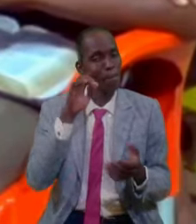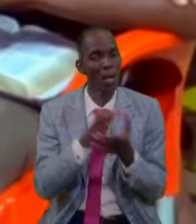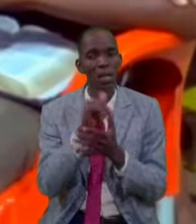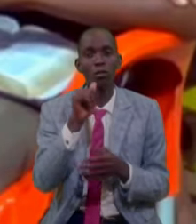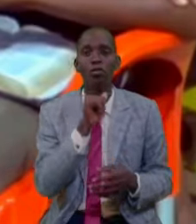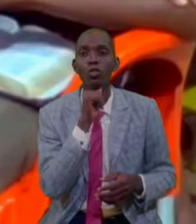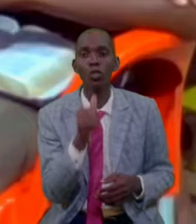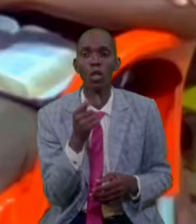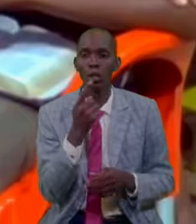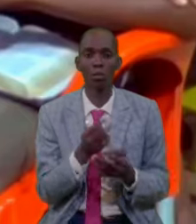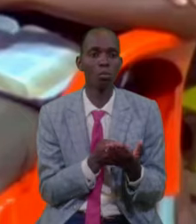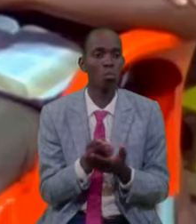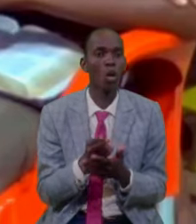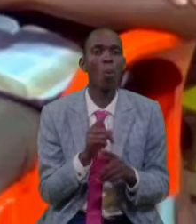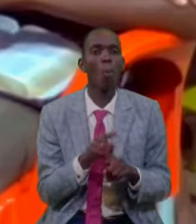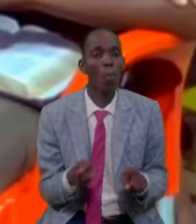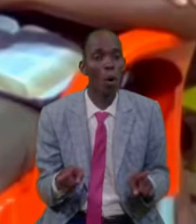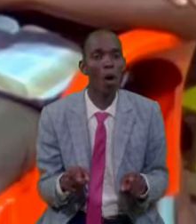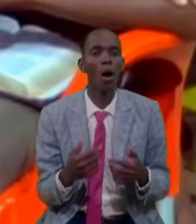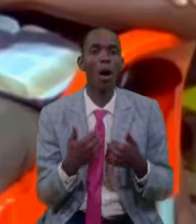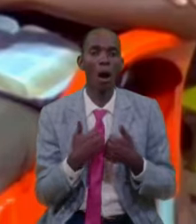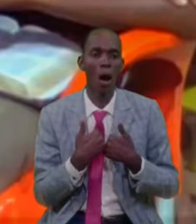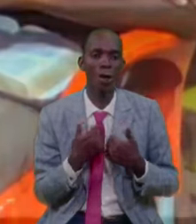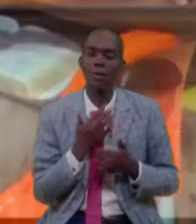but had pleasure in